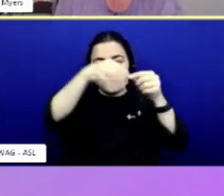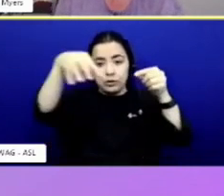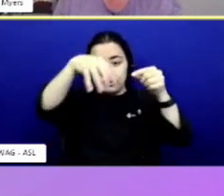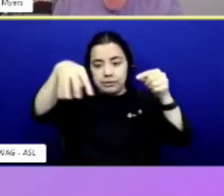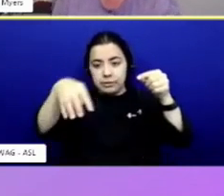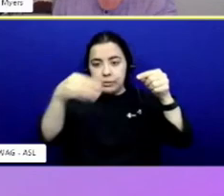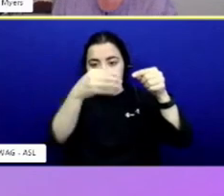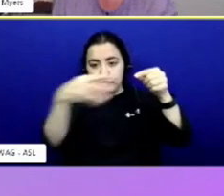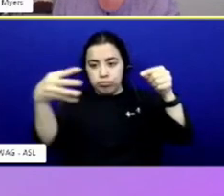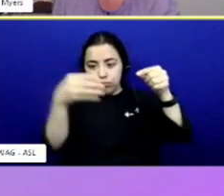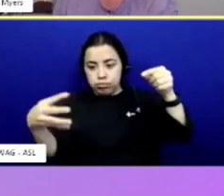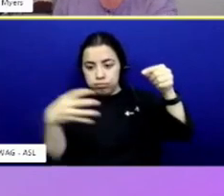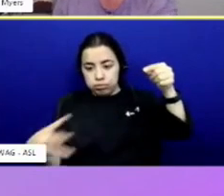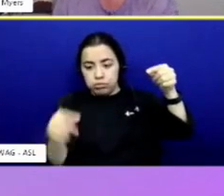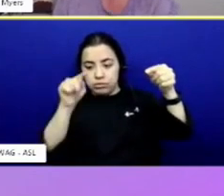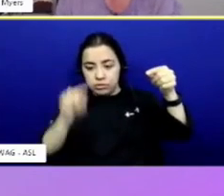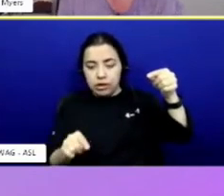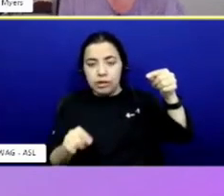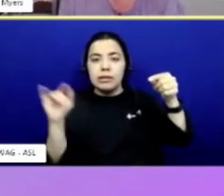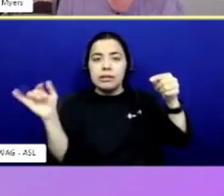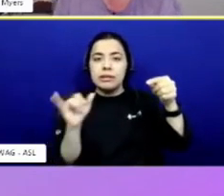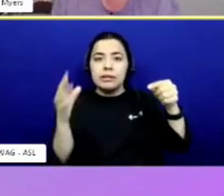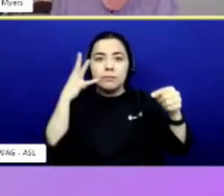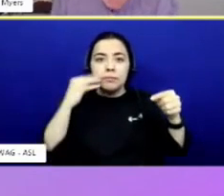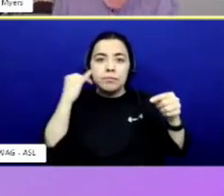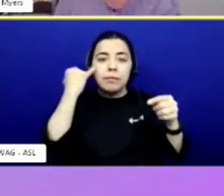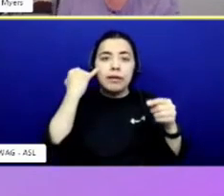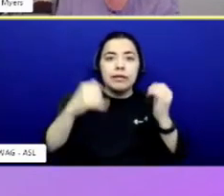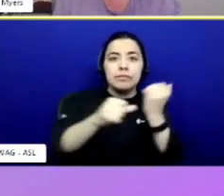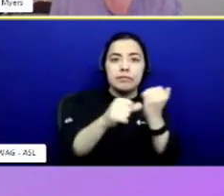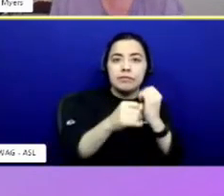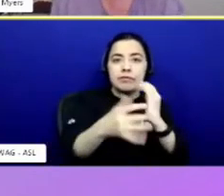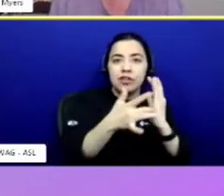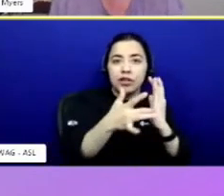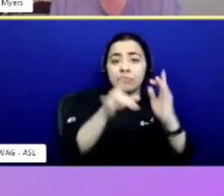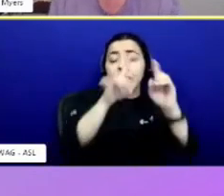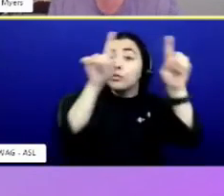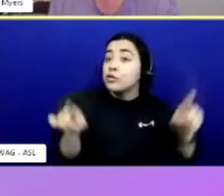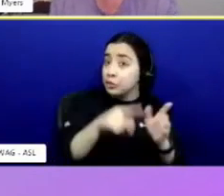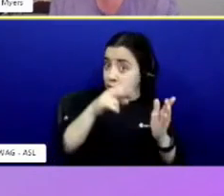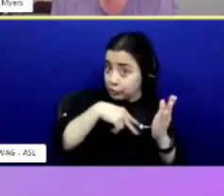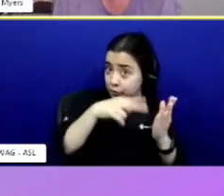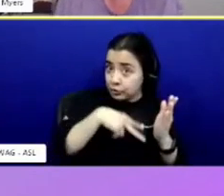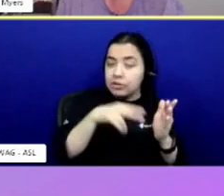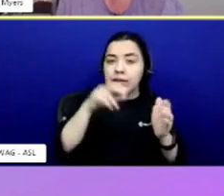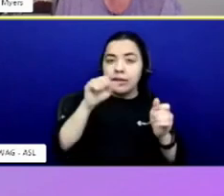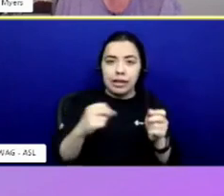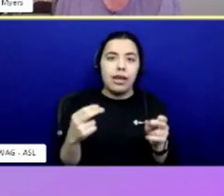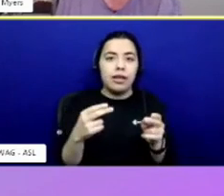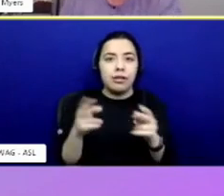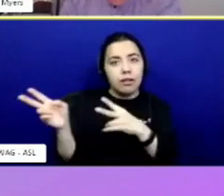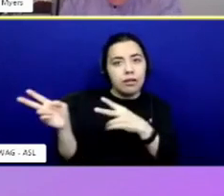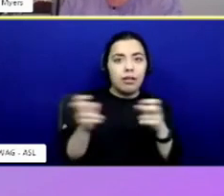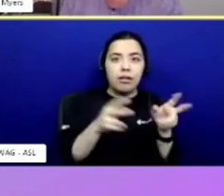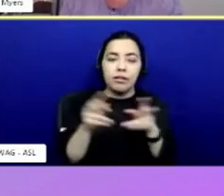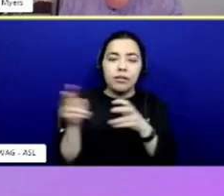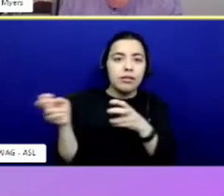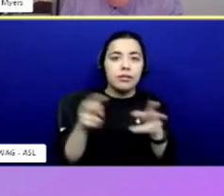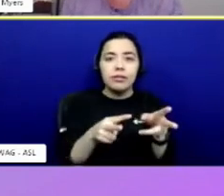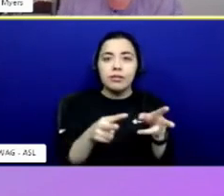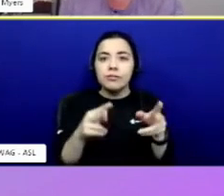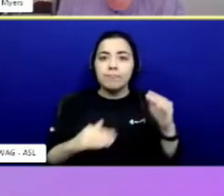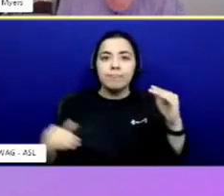similar experience for people who rely on assistive technologies like screen readers. And so that example of like display